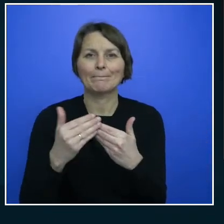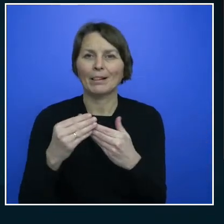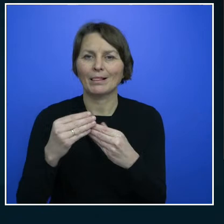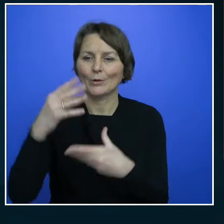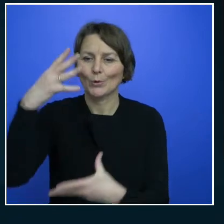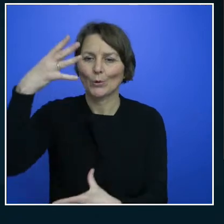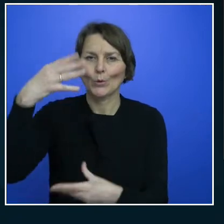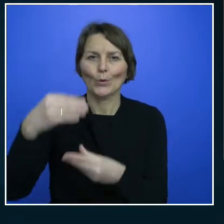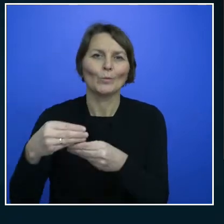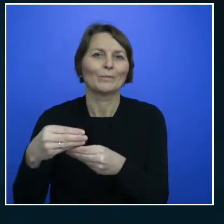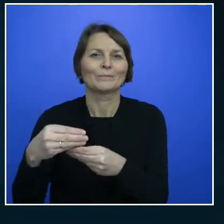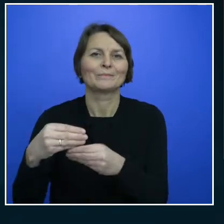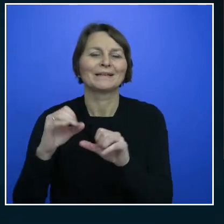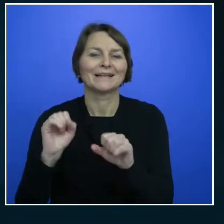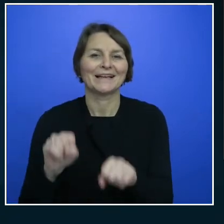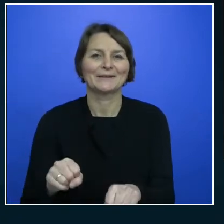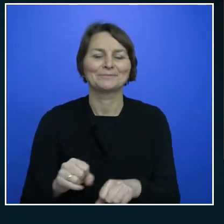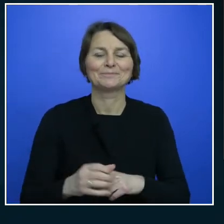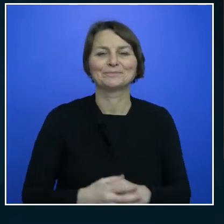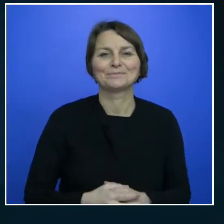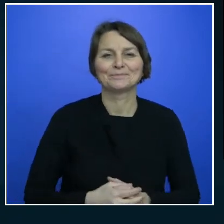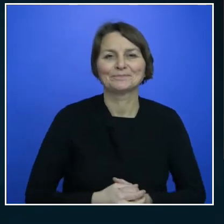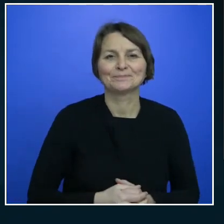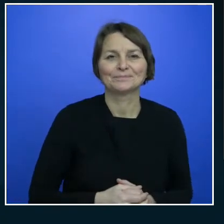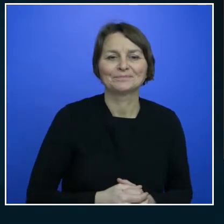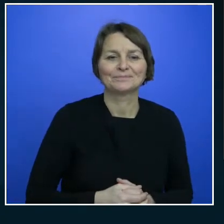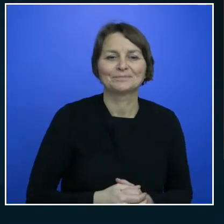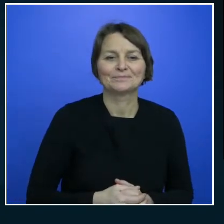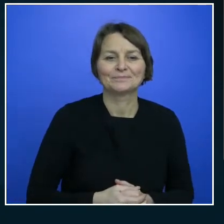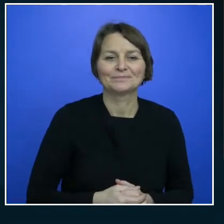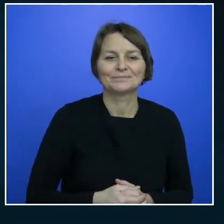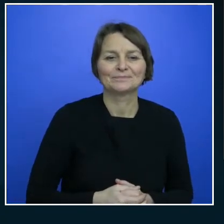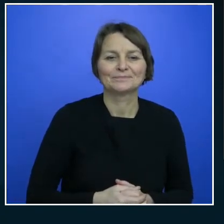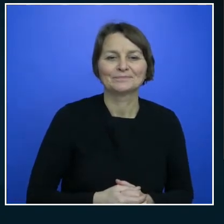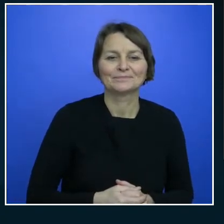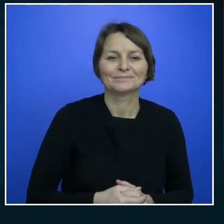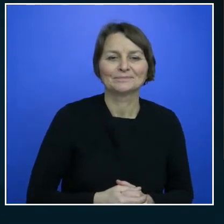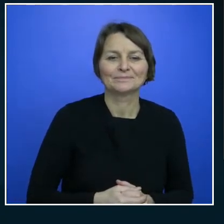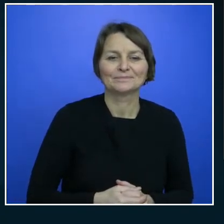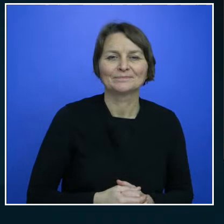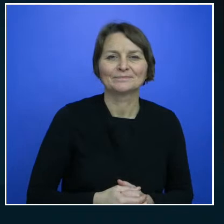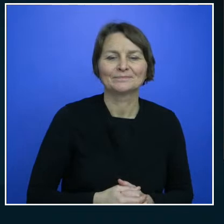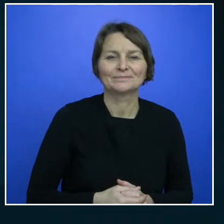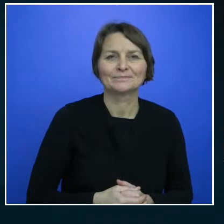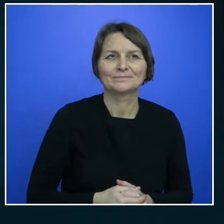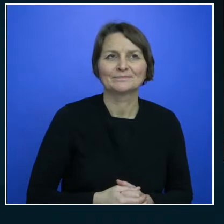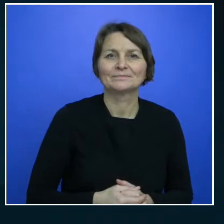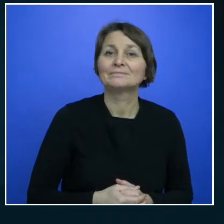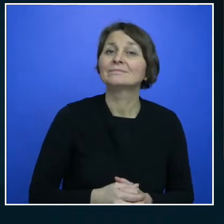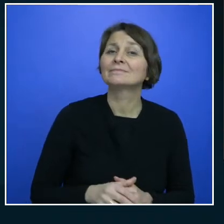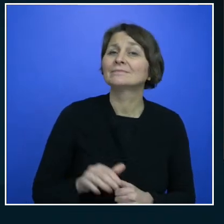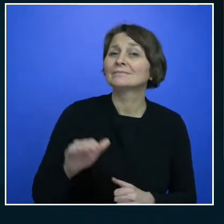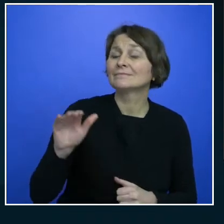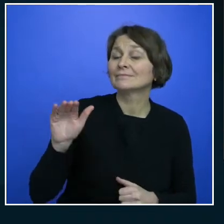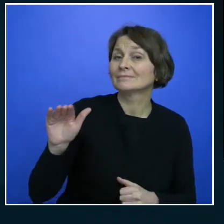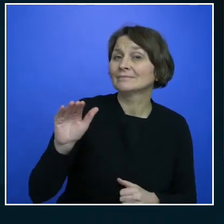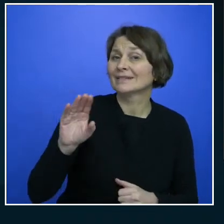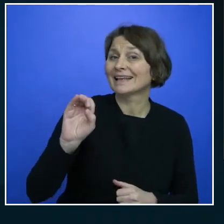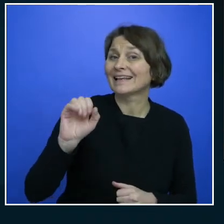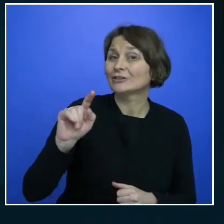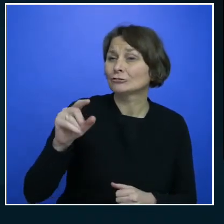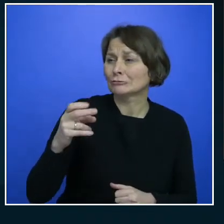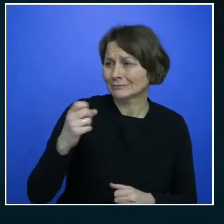JSON side, not really readable compared to the one on the left. Yeah, that would definitely save me a couple of